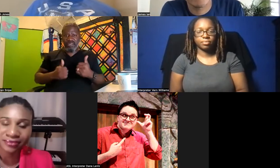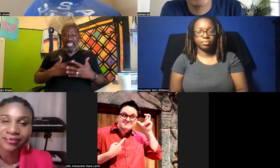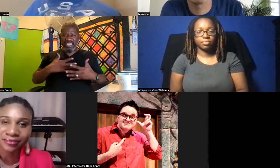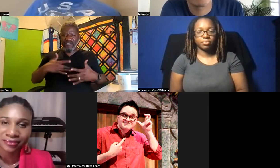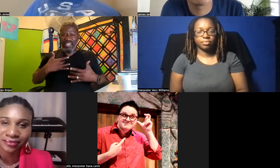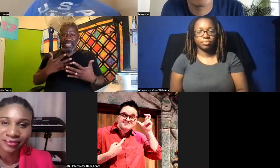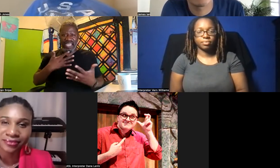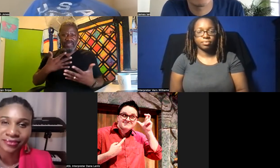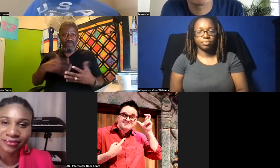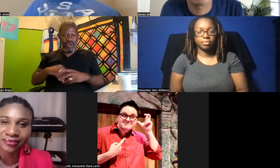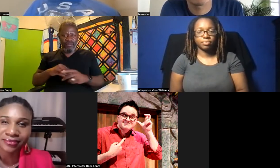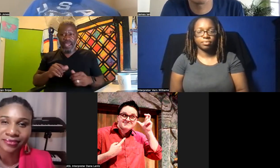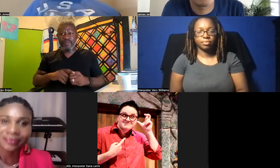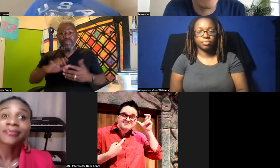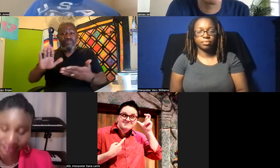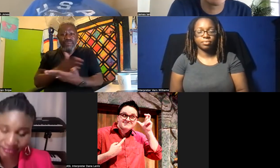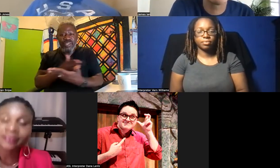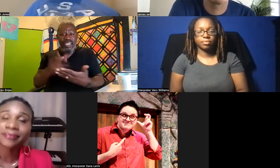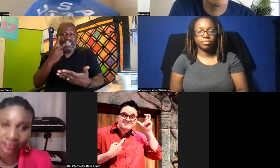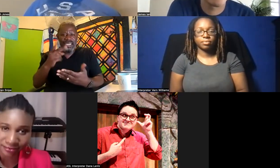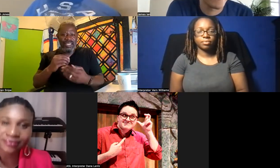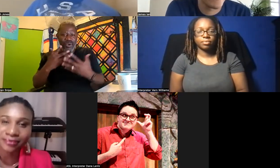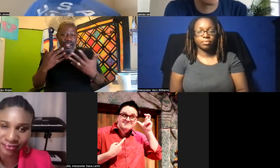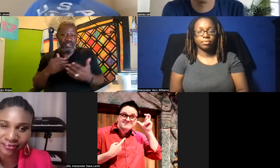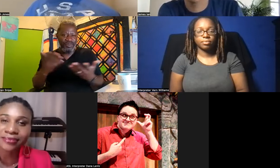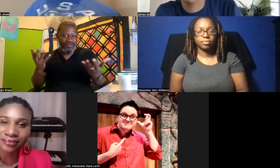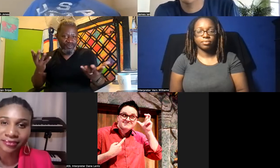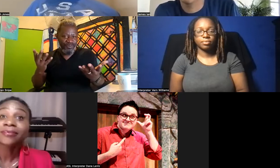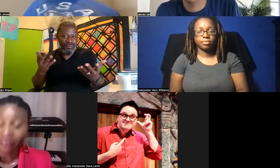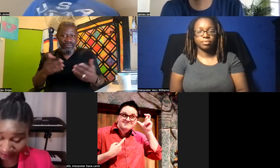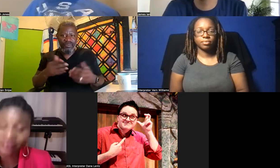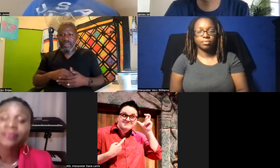but it's the feeling that's important about it. Music sees no color.